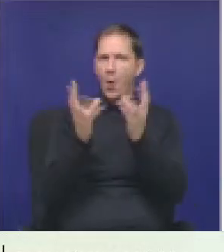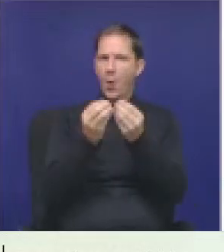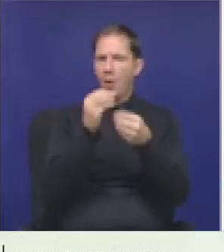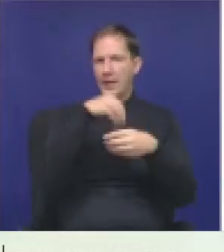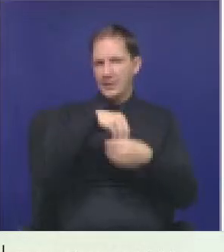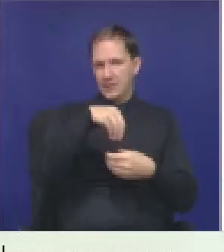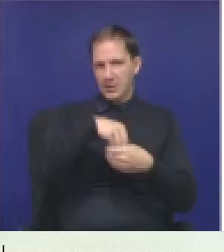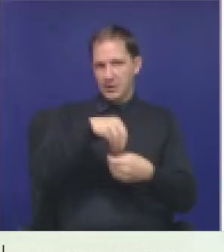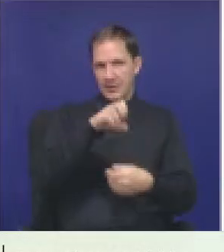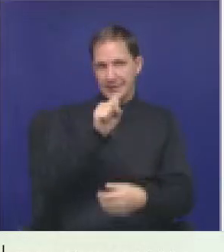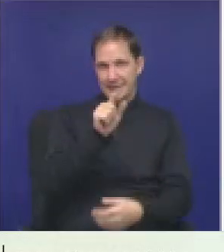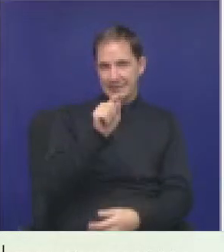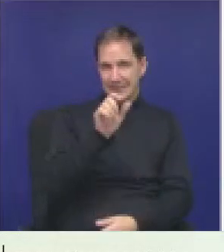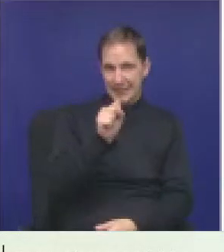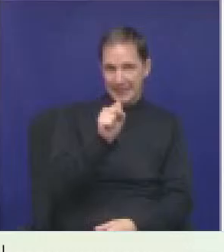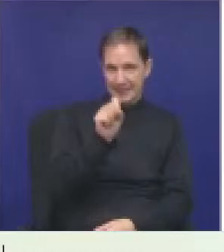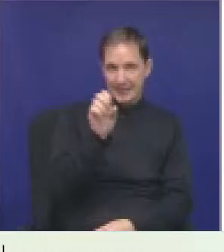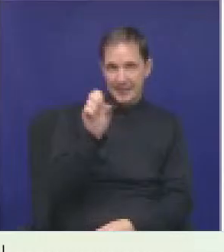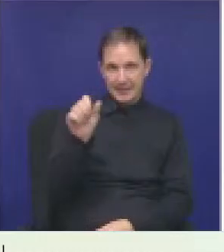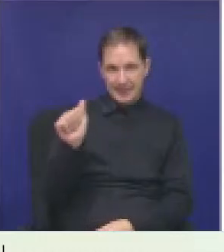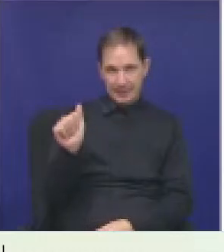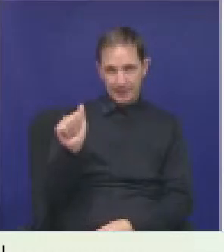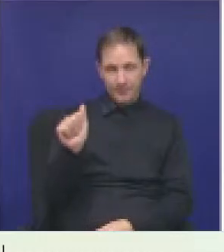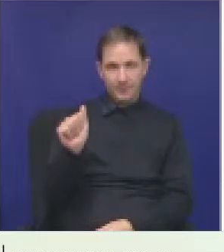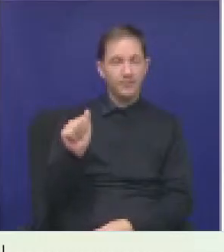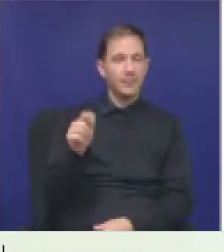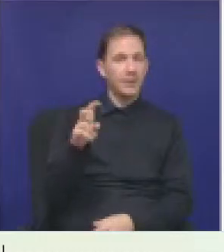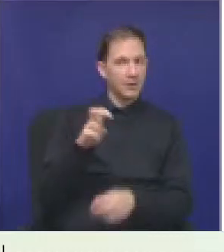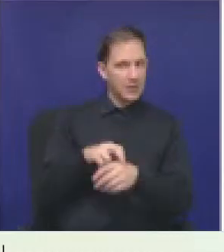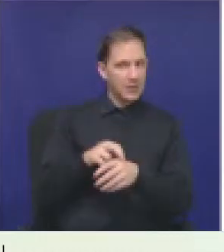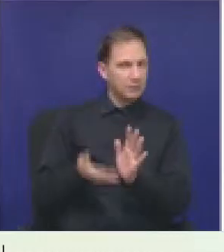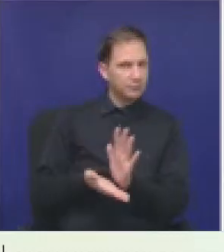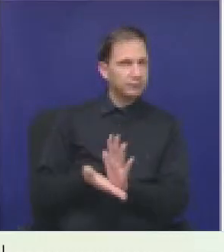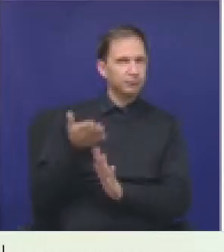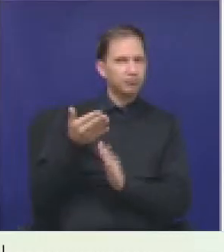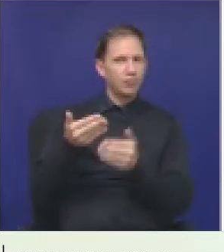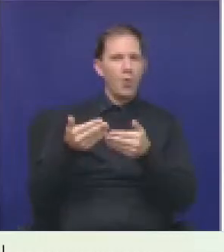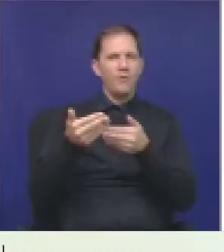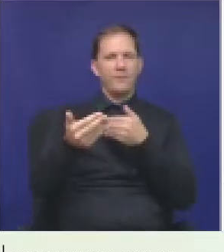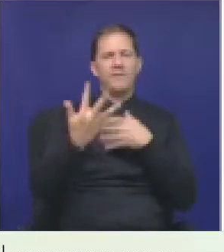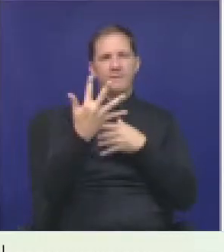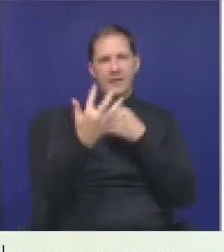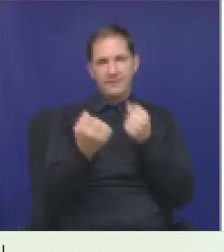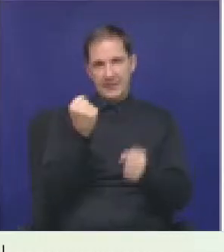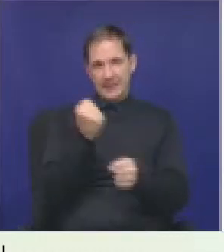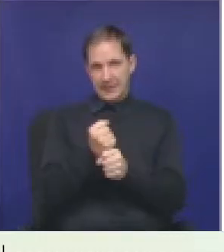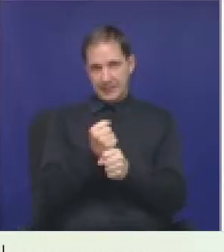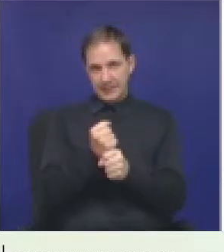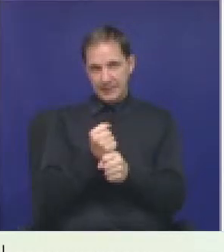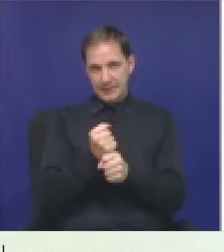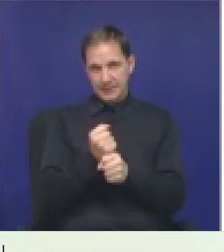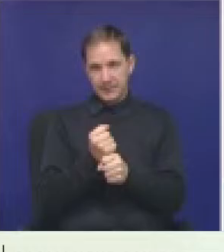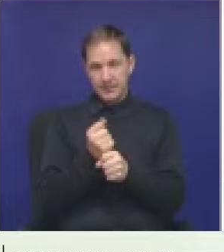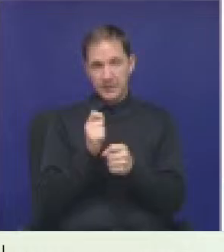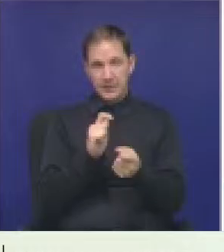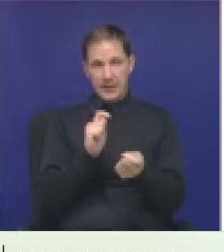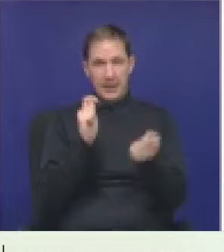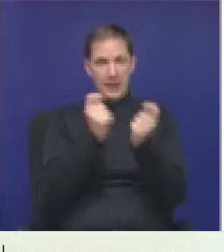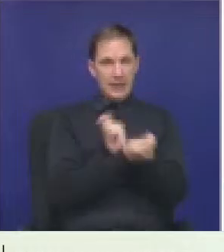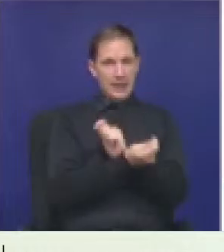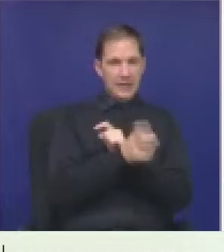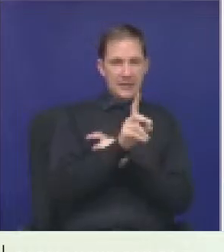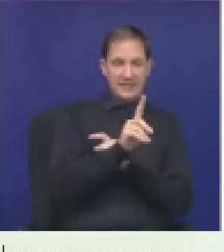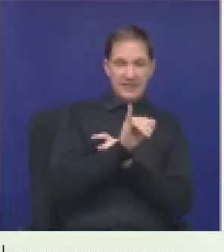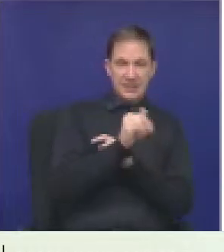Stats SA plans to reinvent its statistical products and processes over the next 5 years. The shift to digital platforms